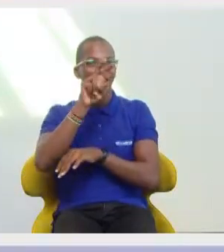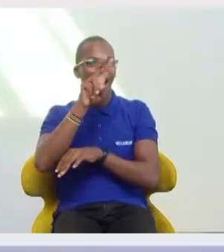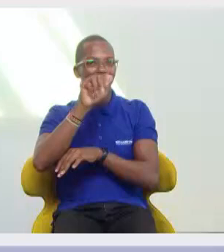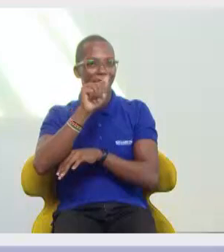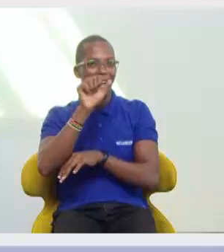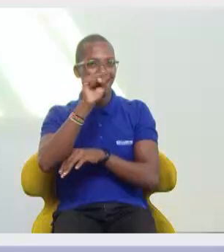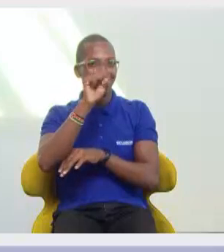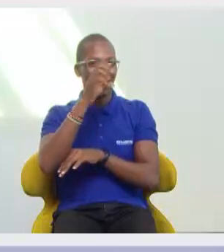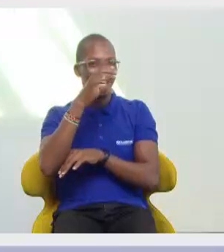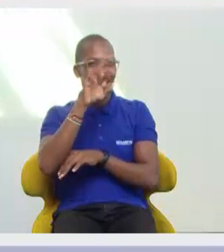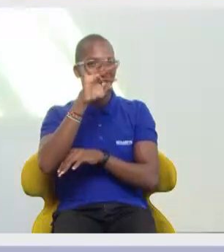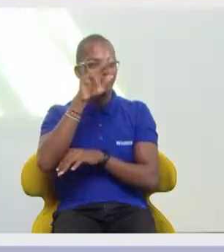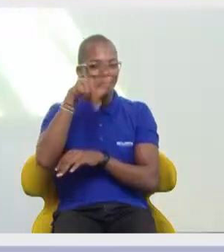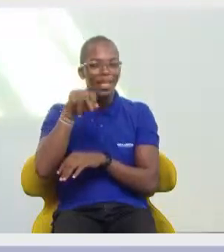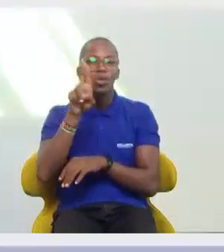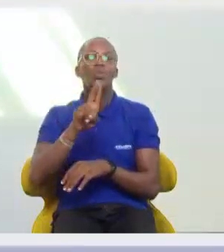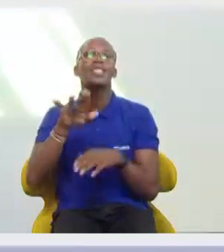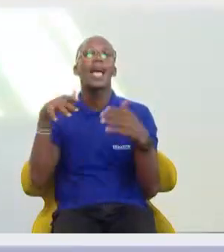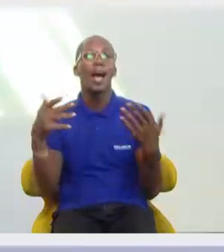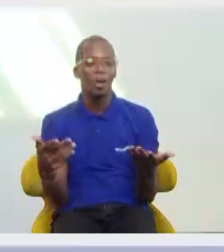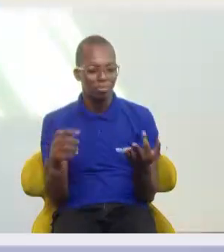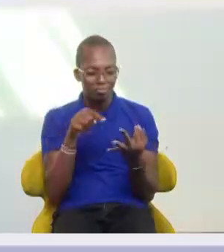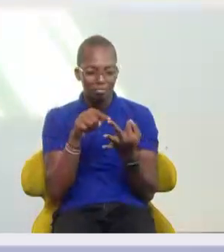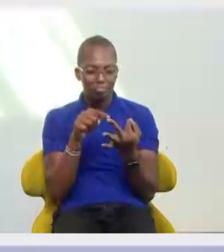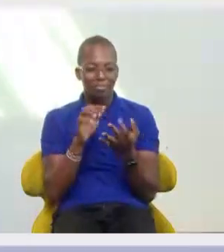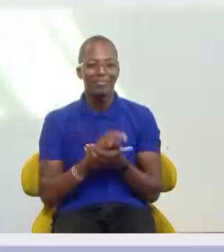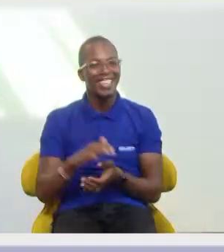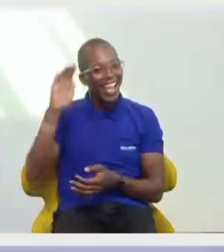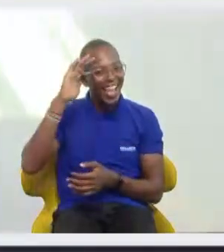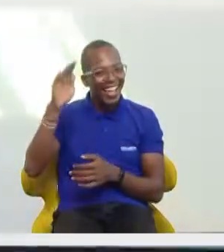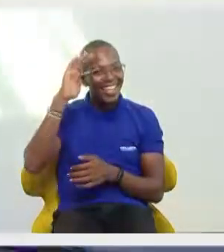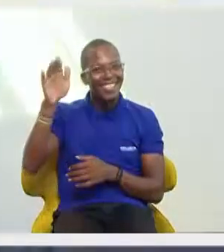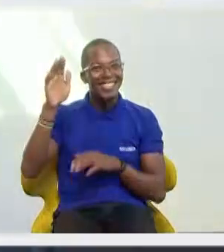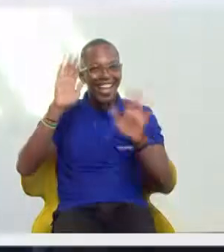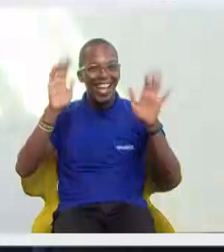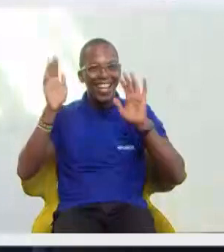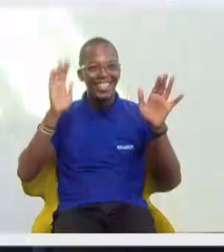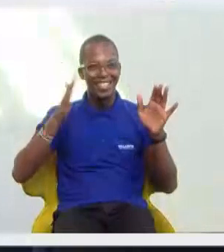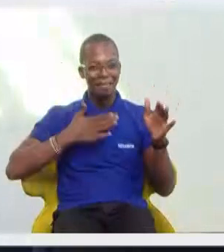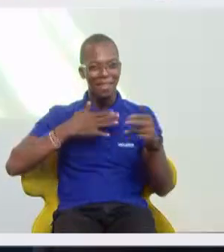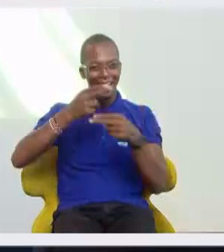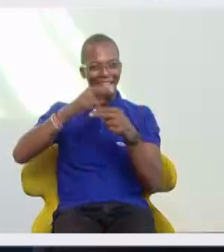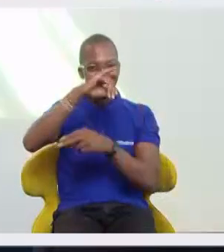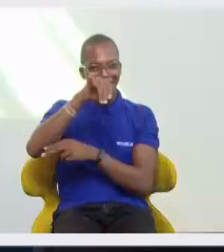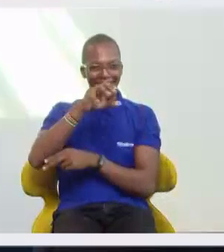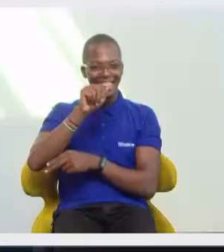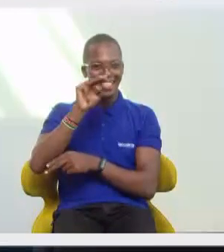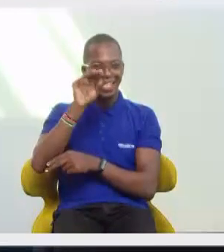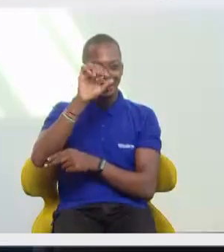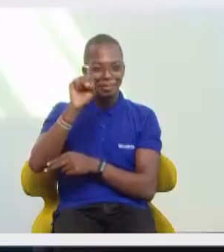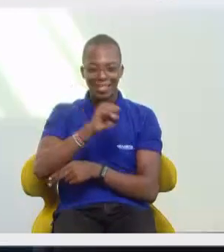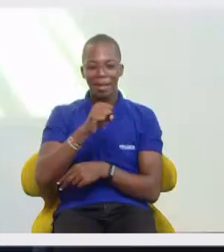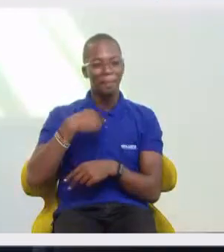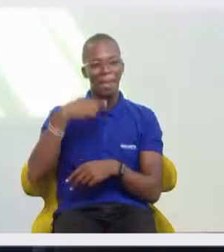Welcome, Kosgei. Hi, everyone. this is James Kosgei, and I'm visually